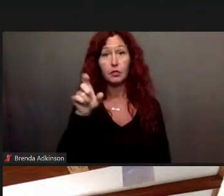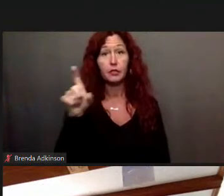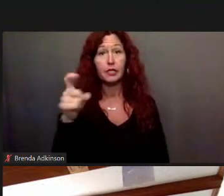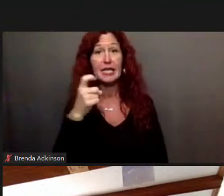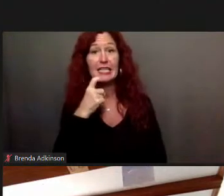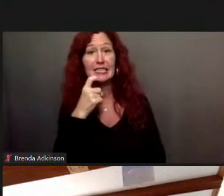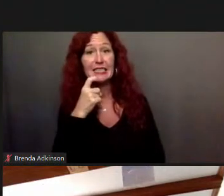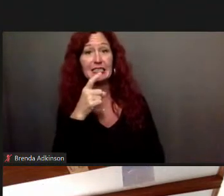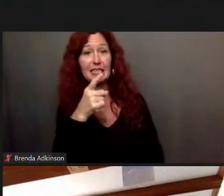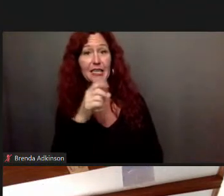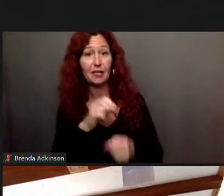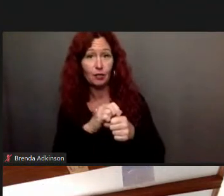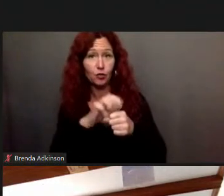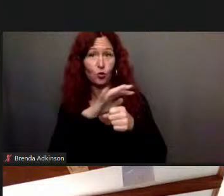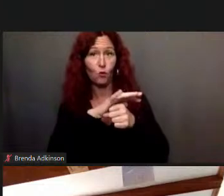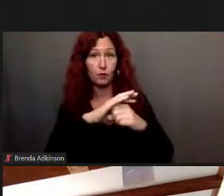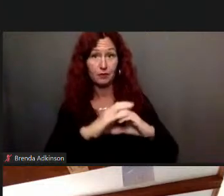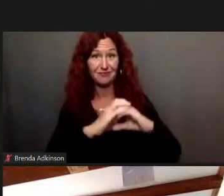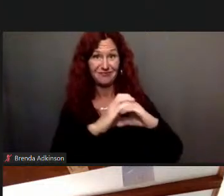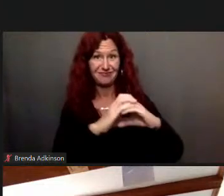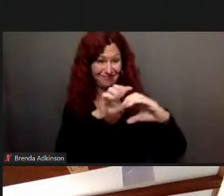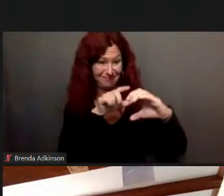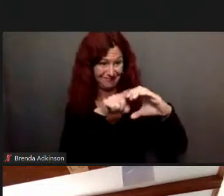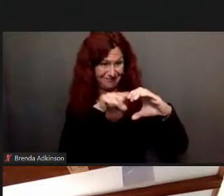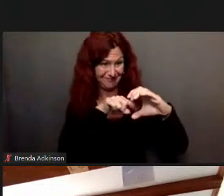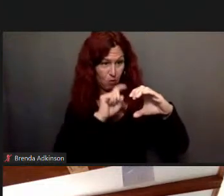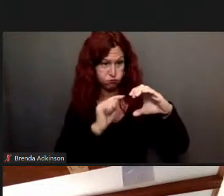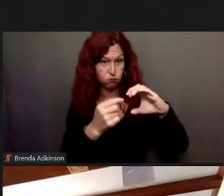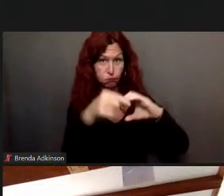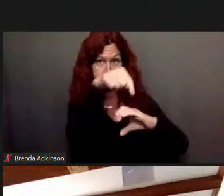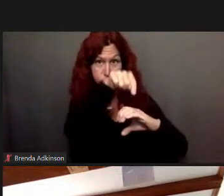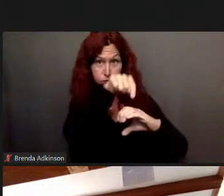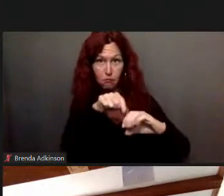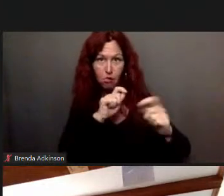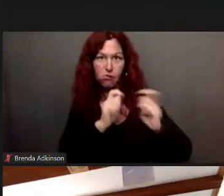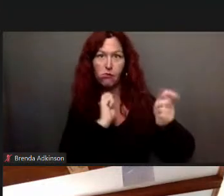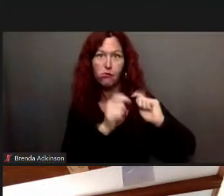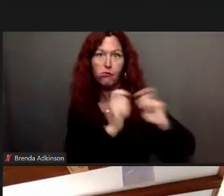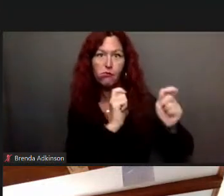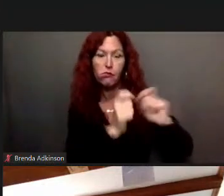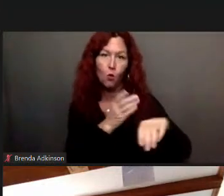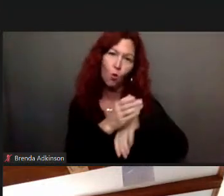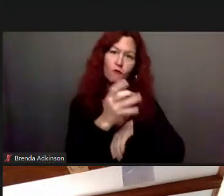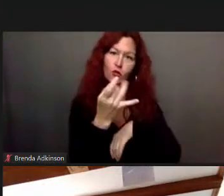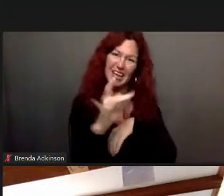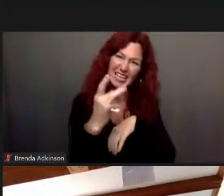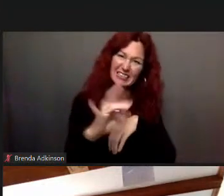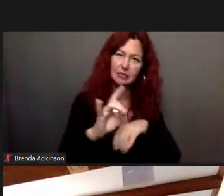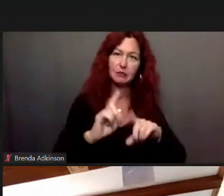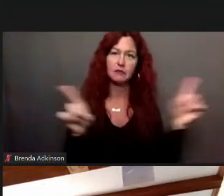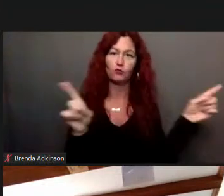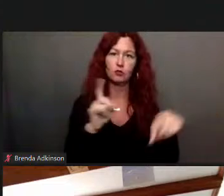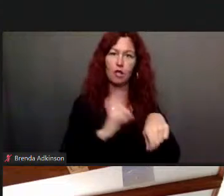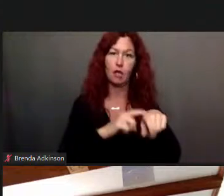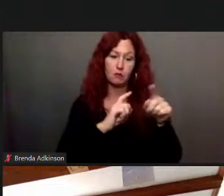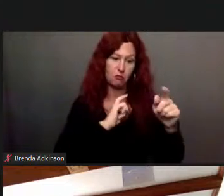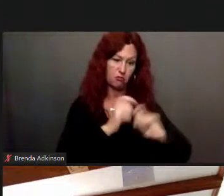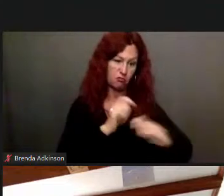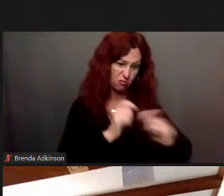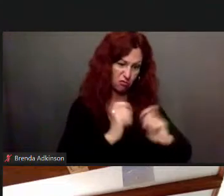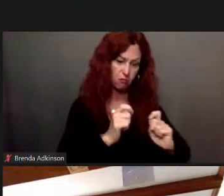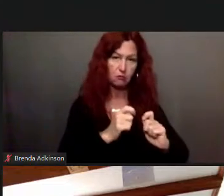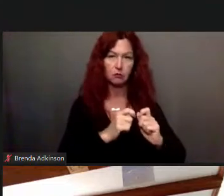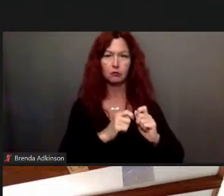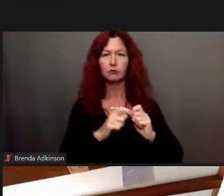Have you seen any? I see you laughing, but have you seen any evidence that the virus is weaker at